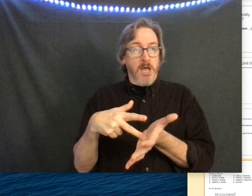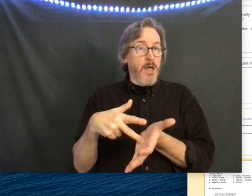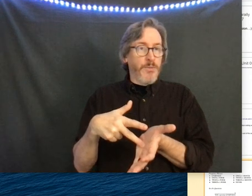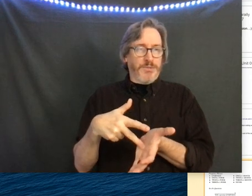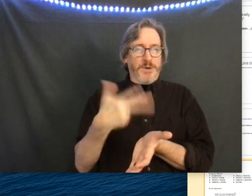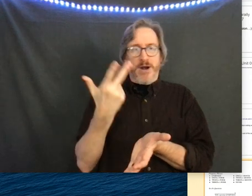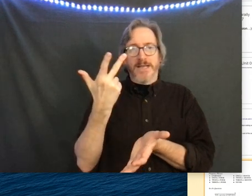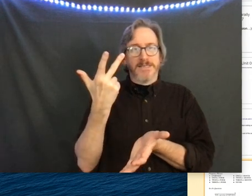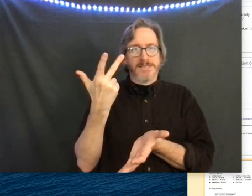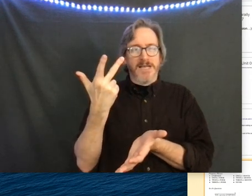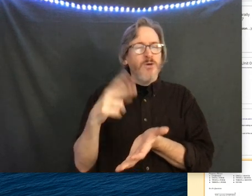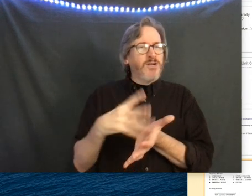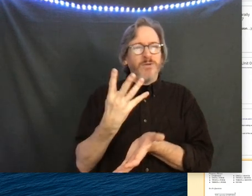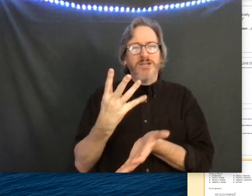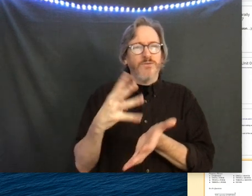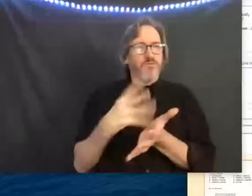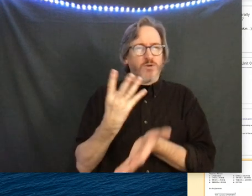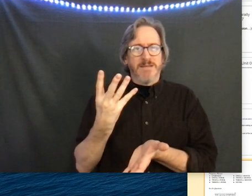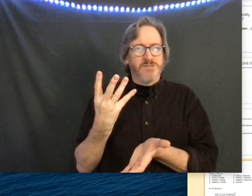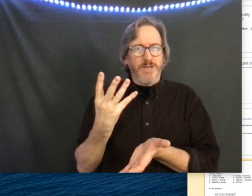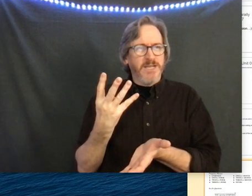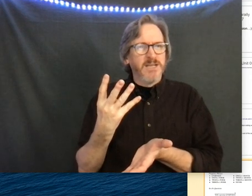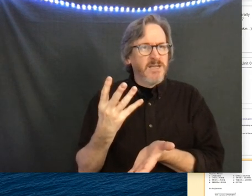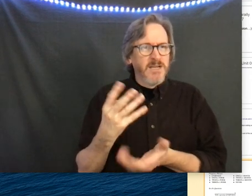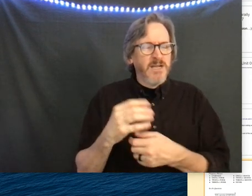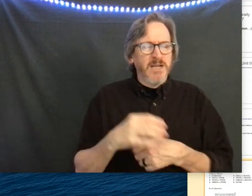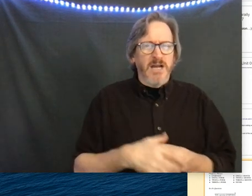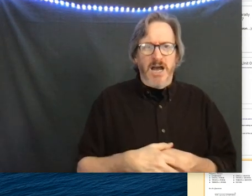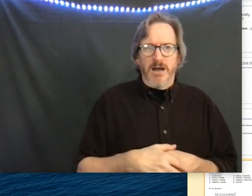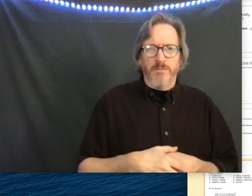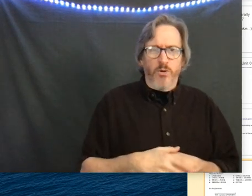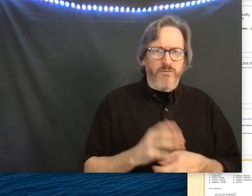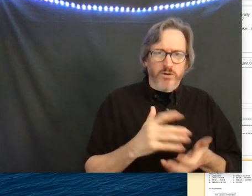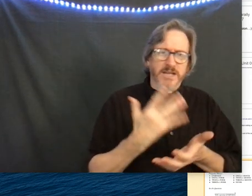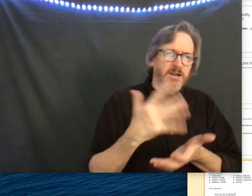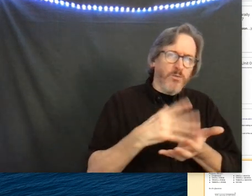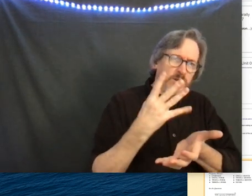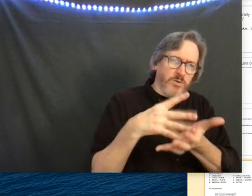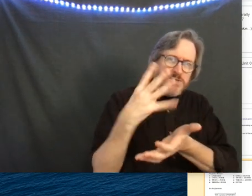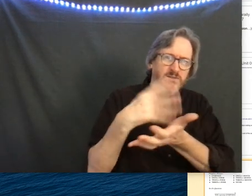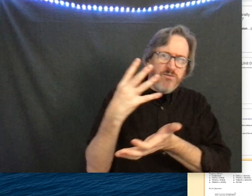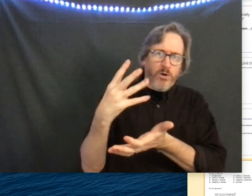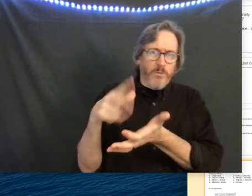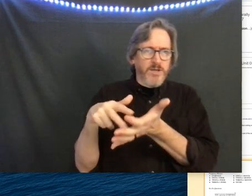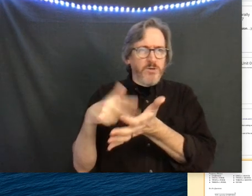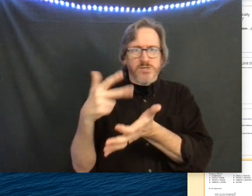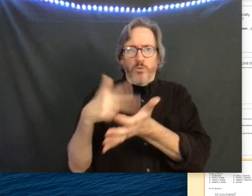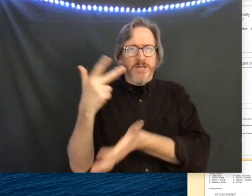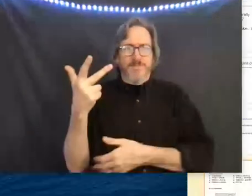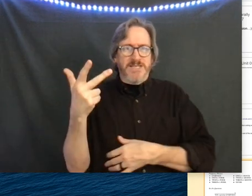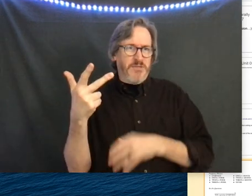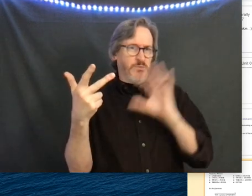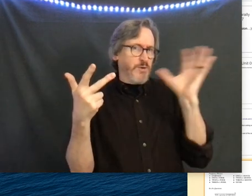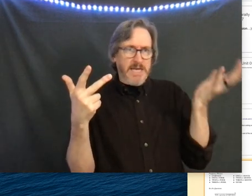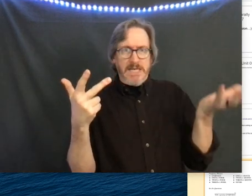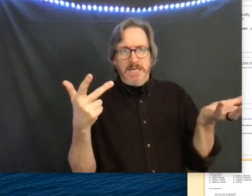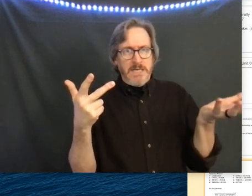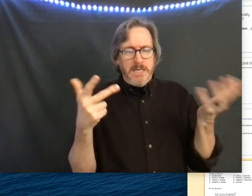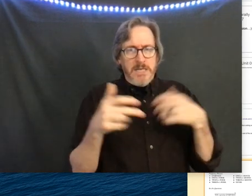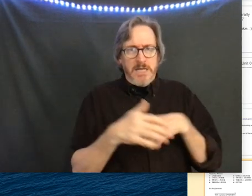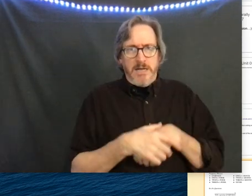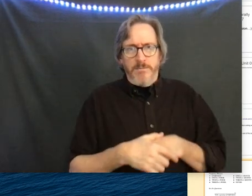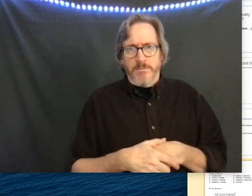twice, thrice. We don't really do four times a week, or four times, we don't use the four. We use only up to